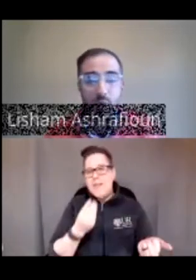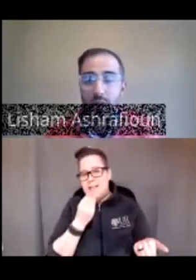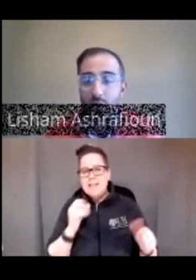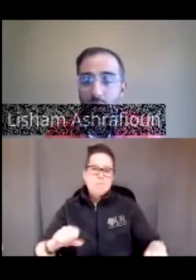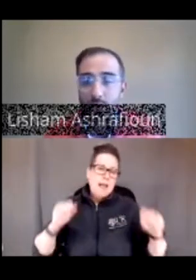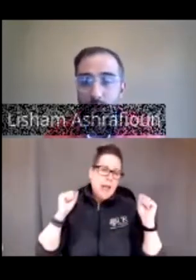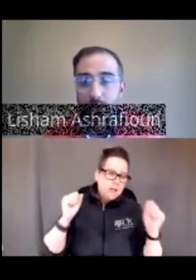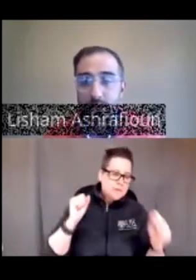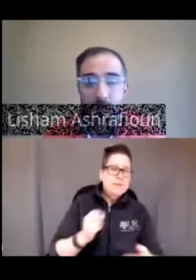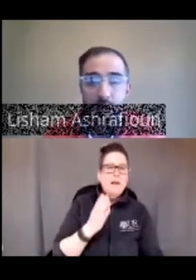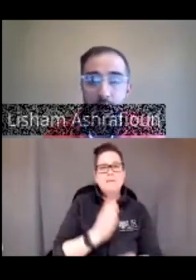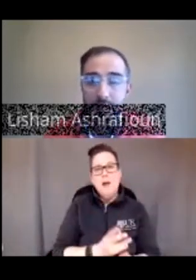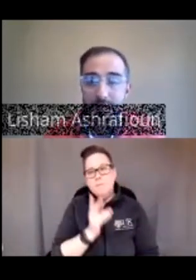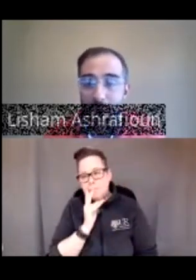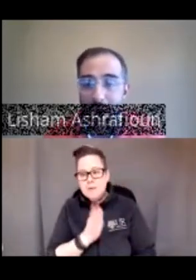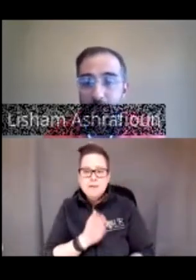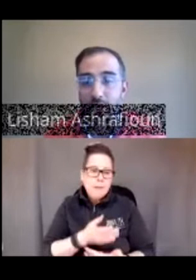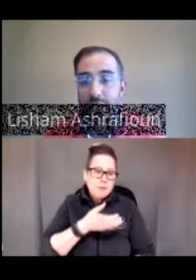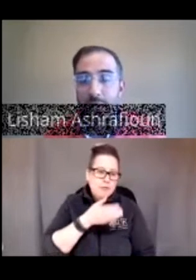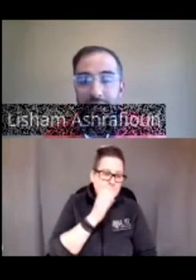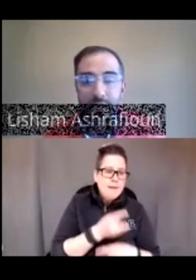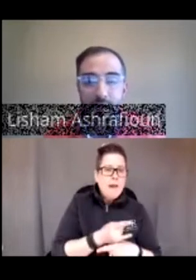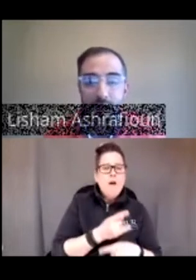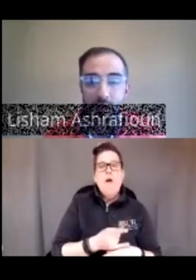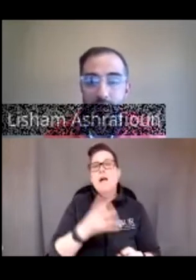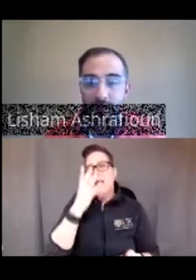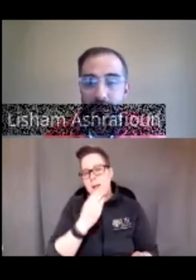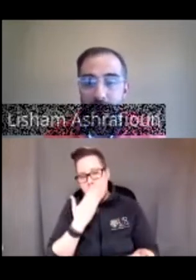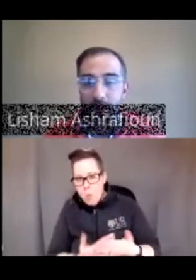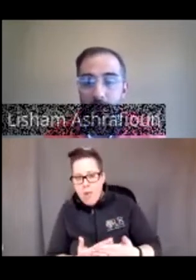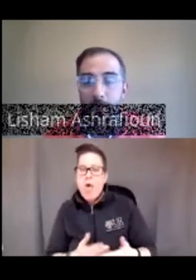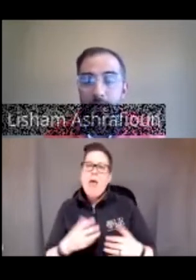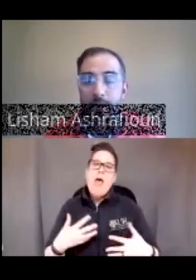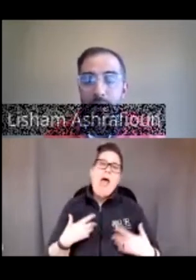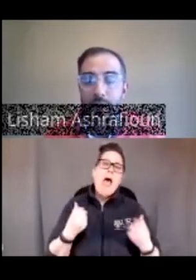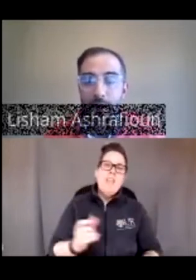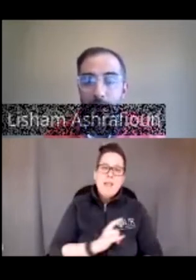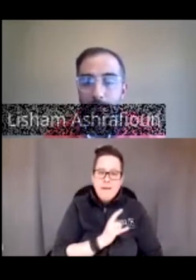exercising, smoking and alcohol use, sleep hygiene, and maintaining a healthy lifestyle.